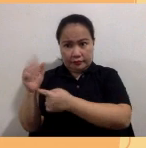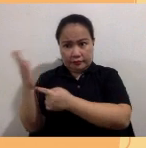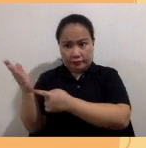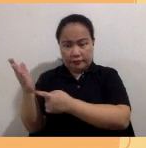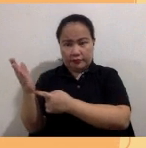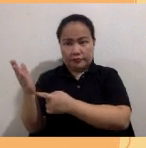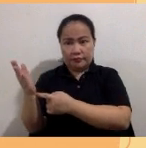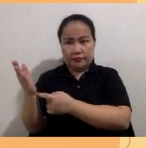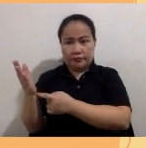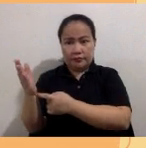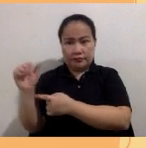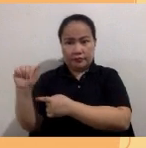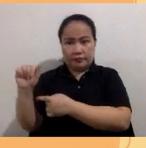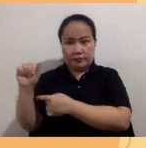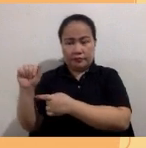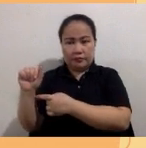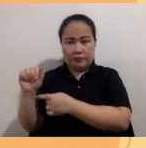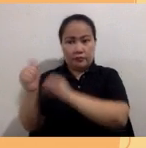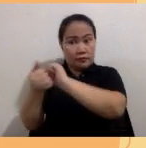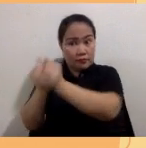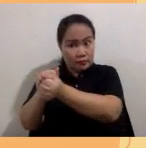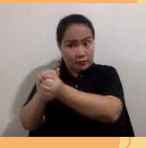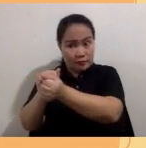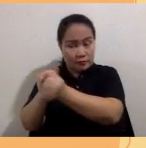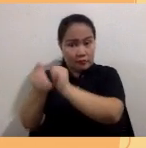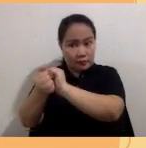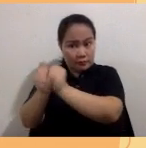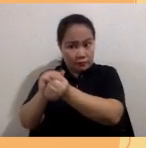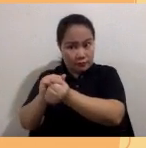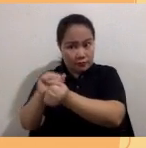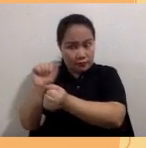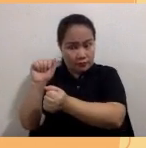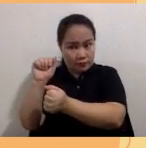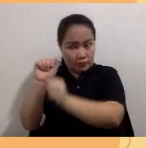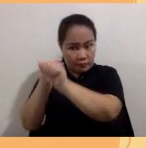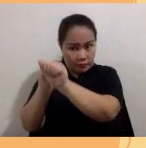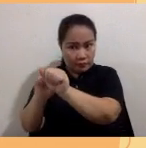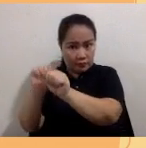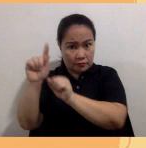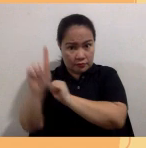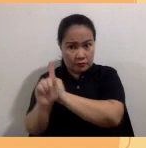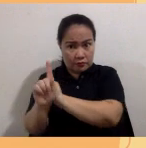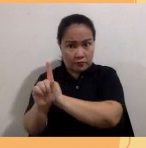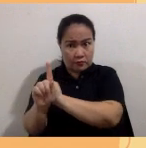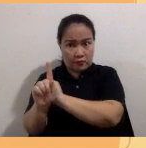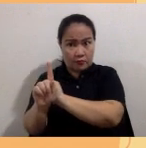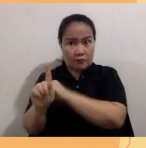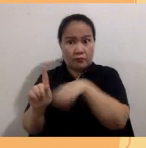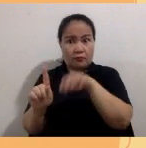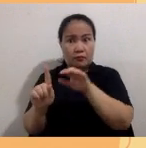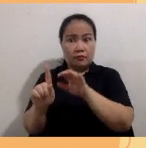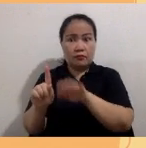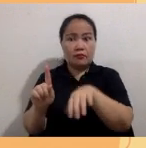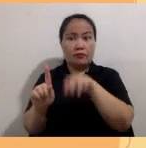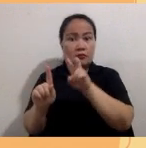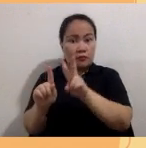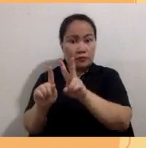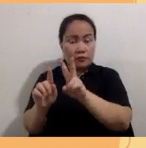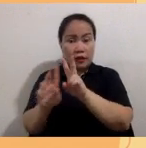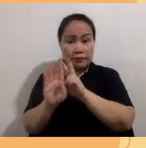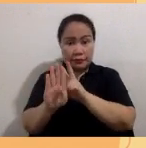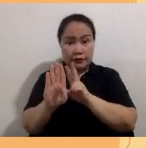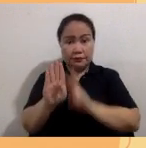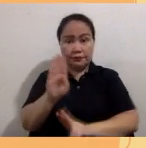minus 2b all over a minus b. So, we will have 1 for a, 2